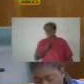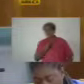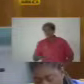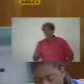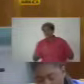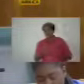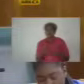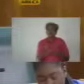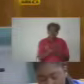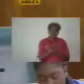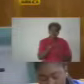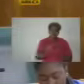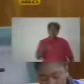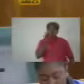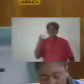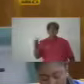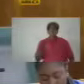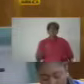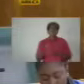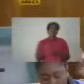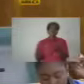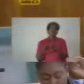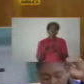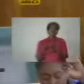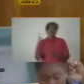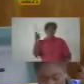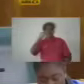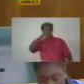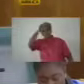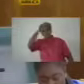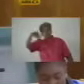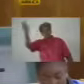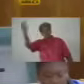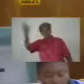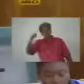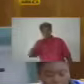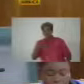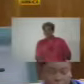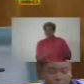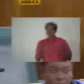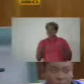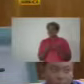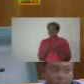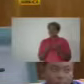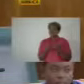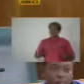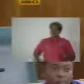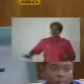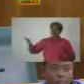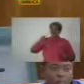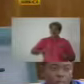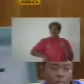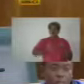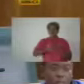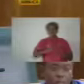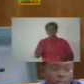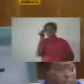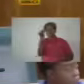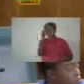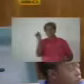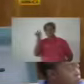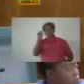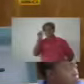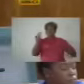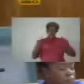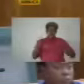the child don't only lose the support of one. He loses the support, they say, of up to 15 to 30